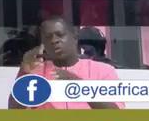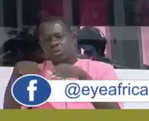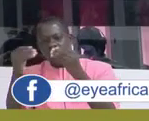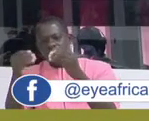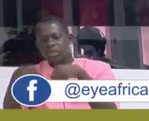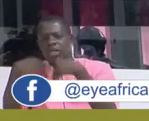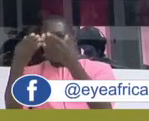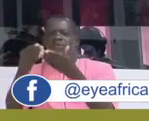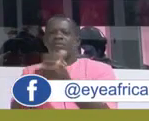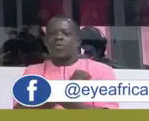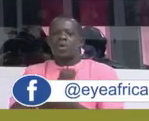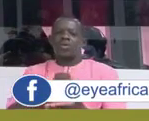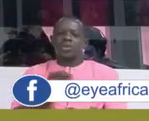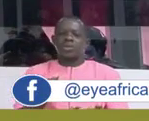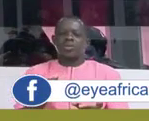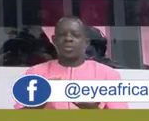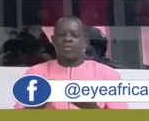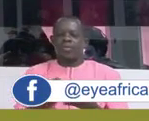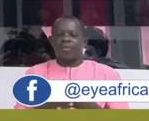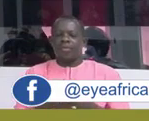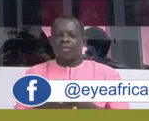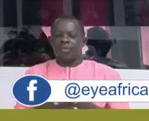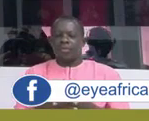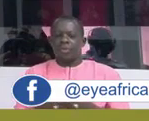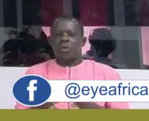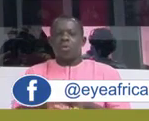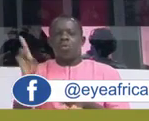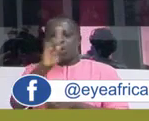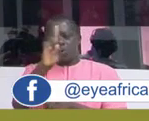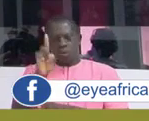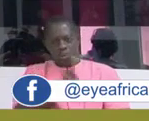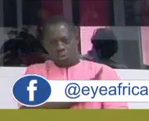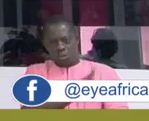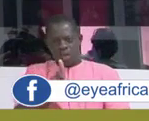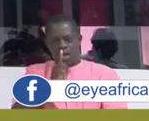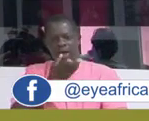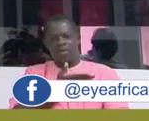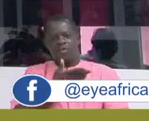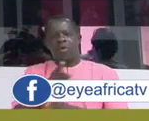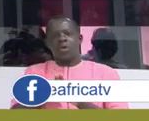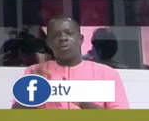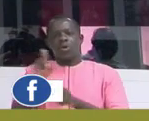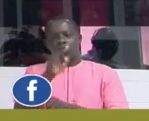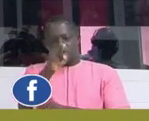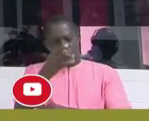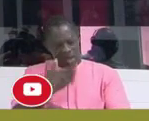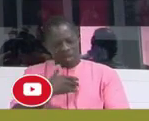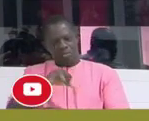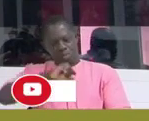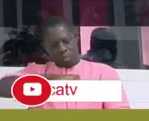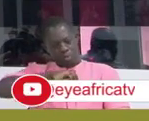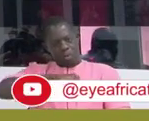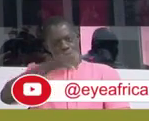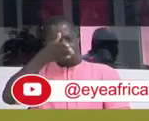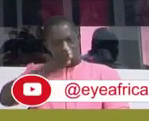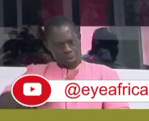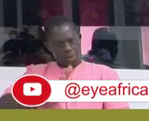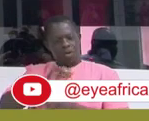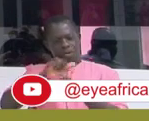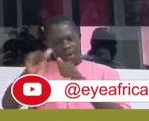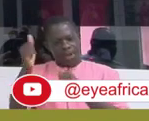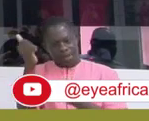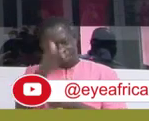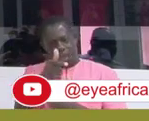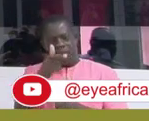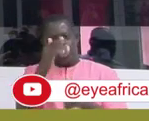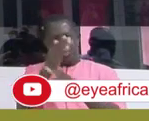people and then say that You are sparing us that moment what we have what you have which is ours. Spare us